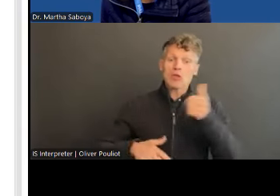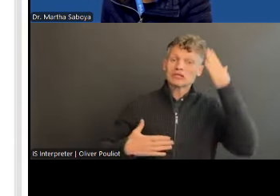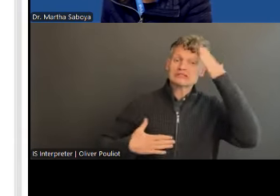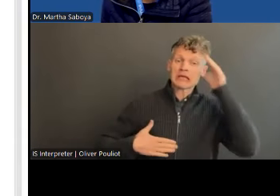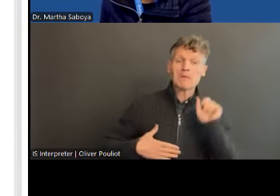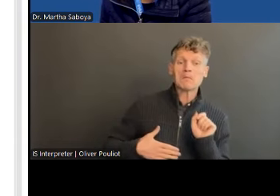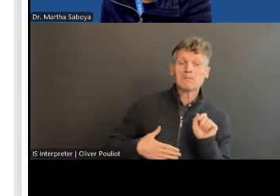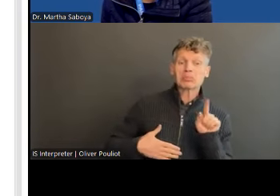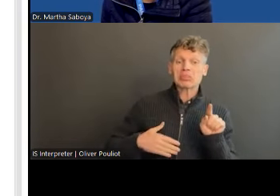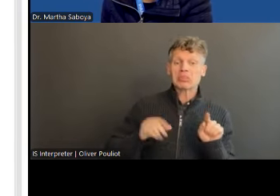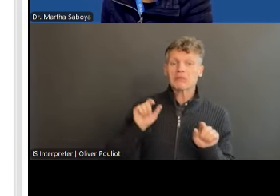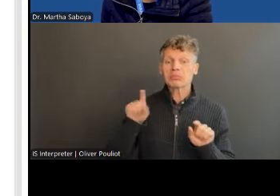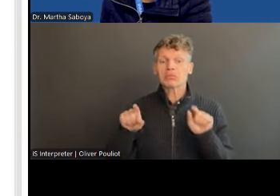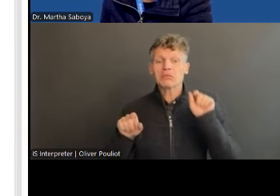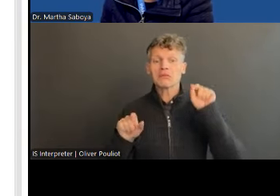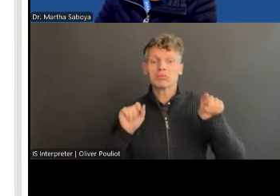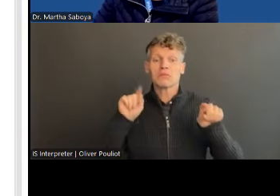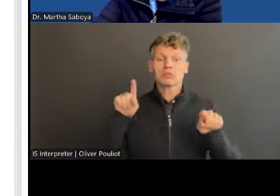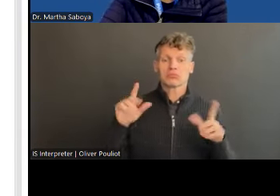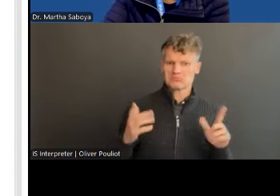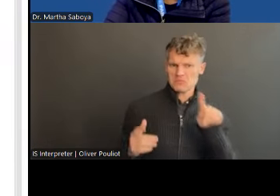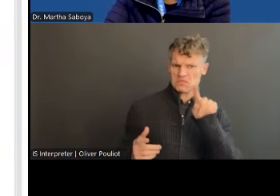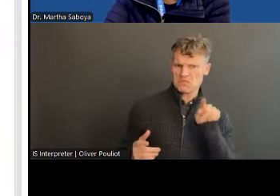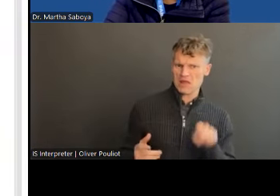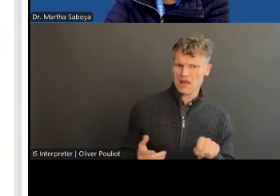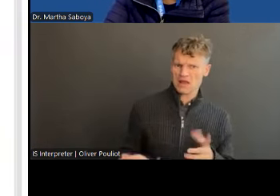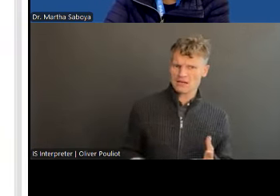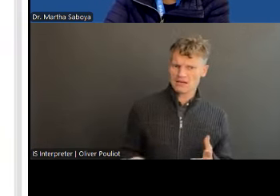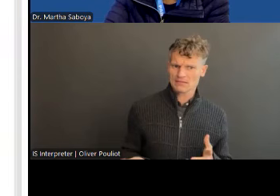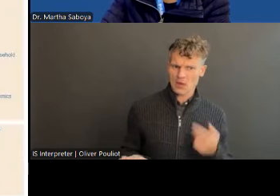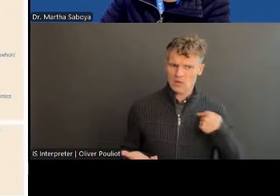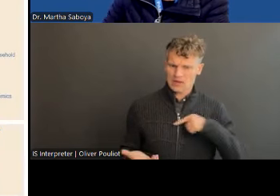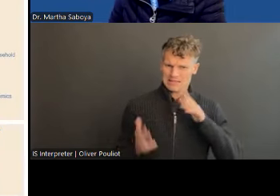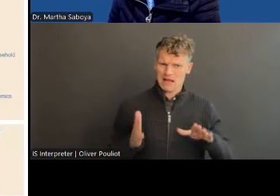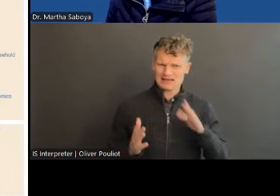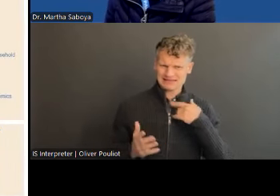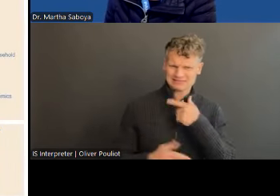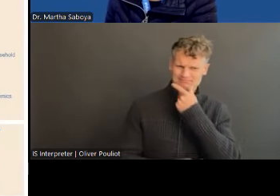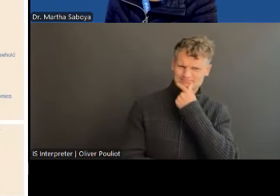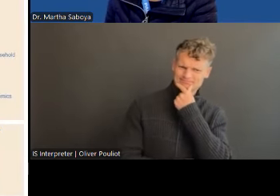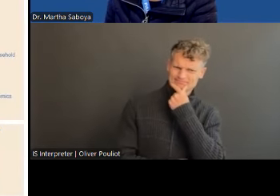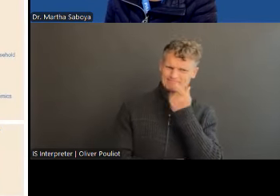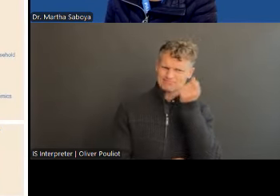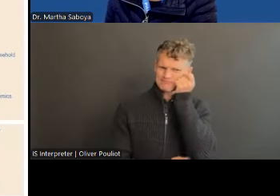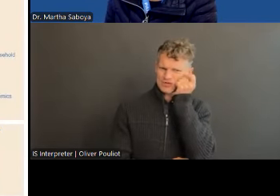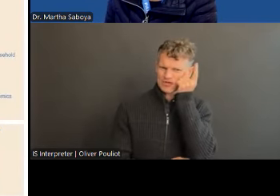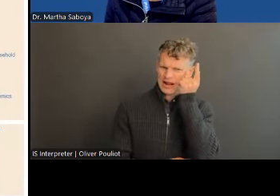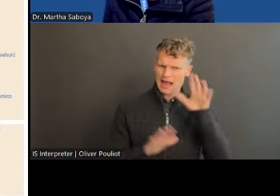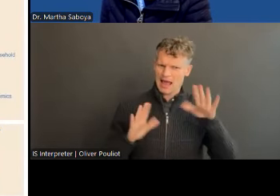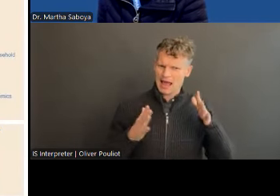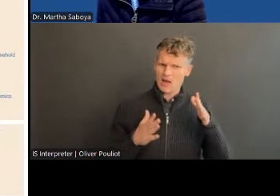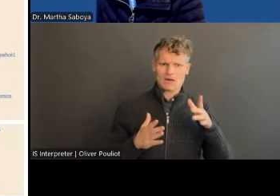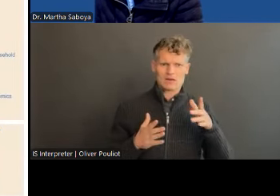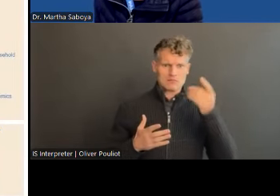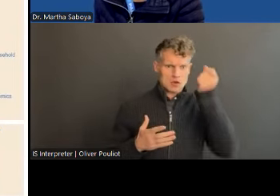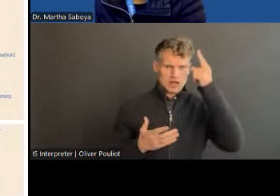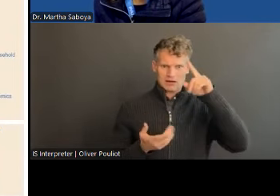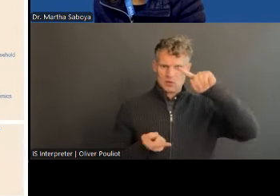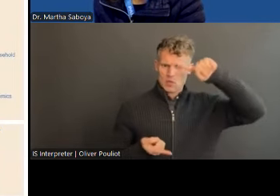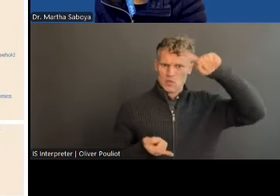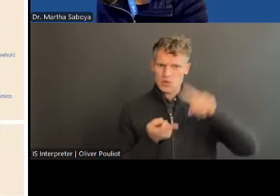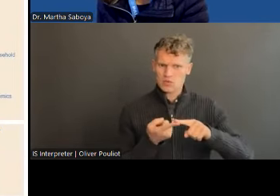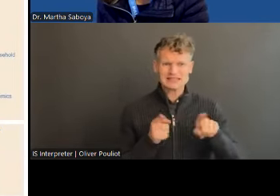is key for us to accelerate the elimination goals. If we look into what is happening with leprosy, and